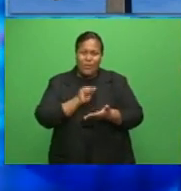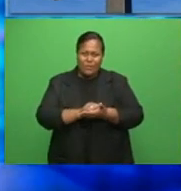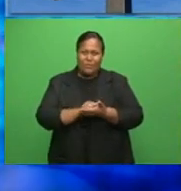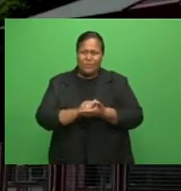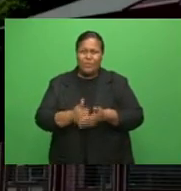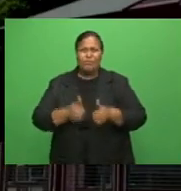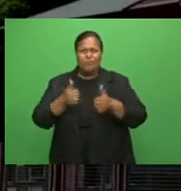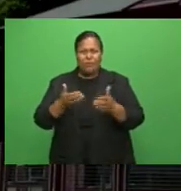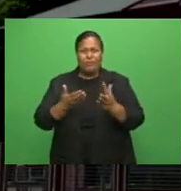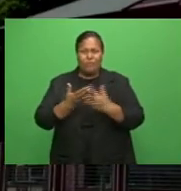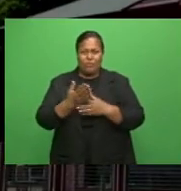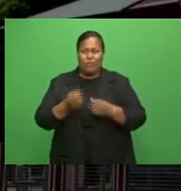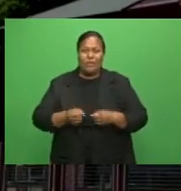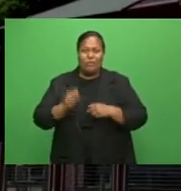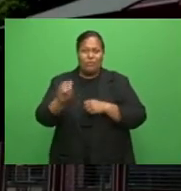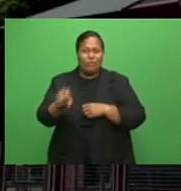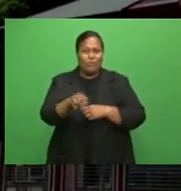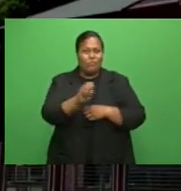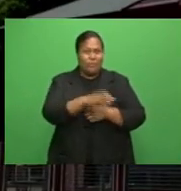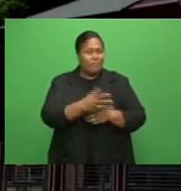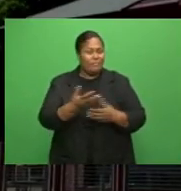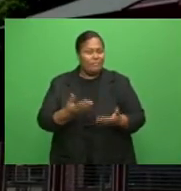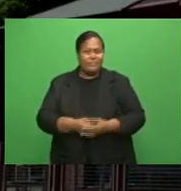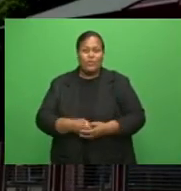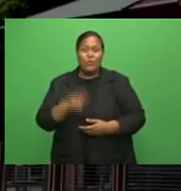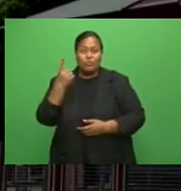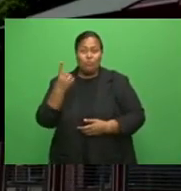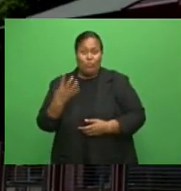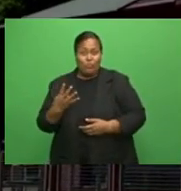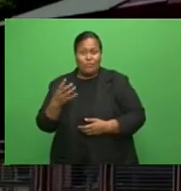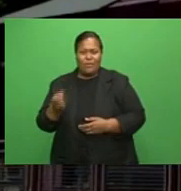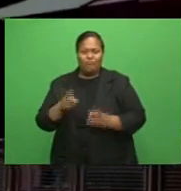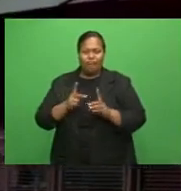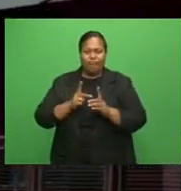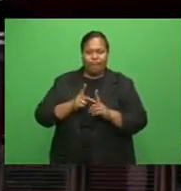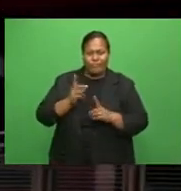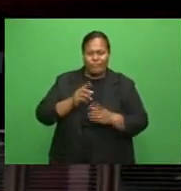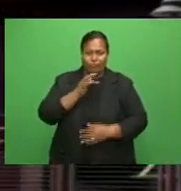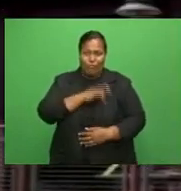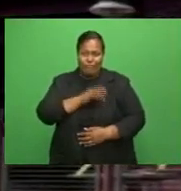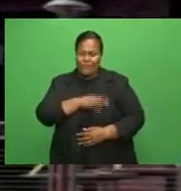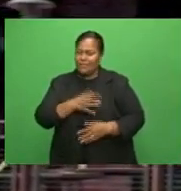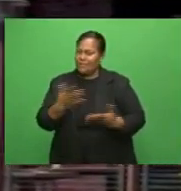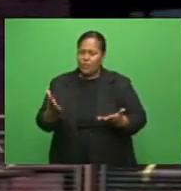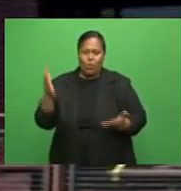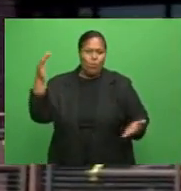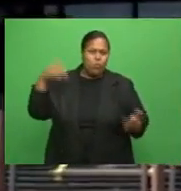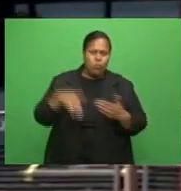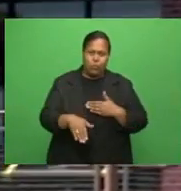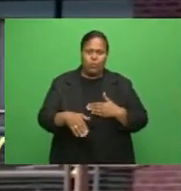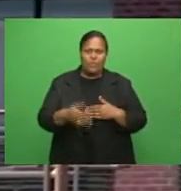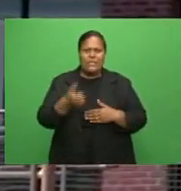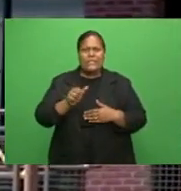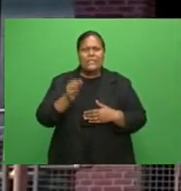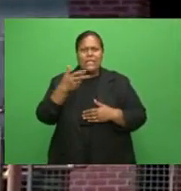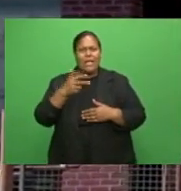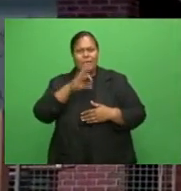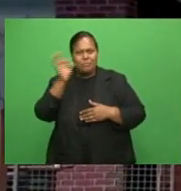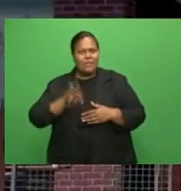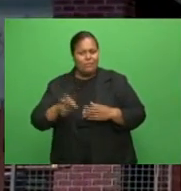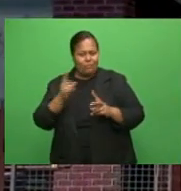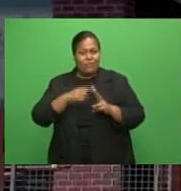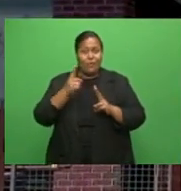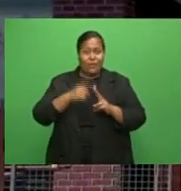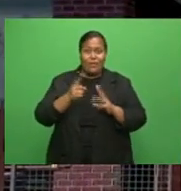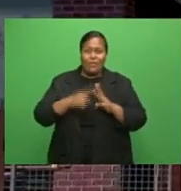only. Quarterly profits plunged a worse than expected 68% at McDonald's, with many of the fast